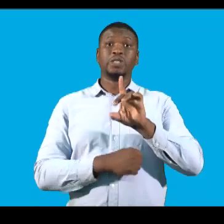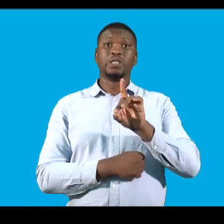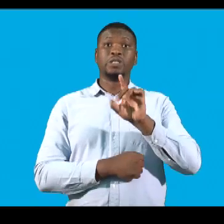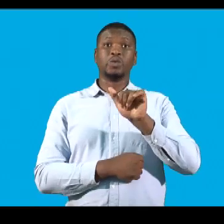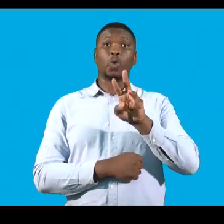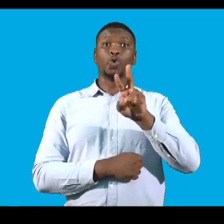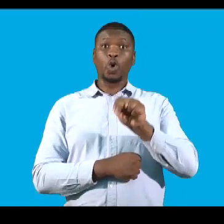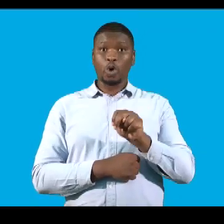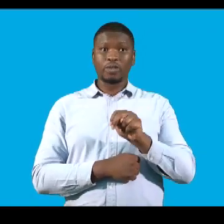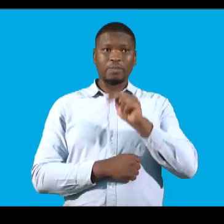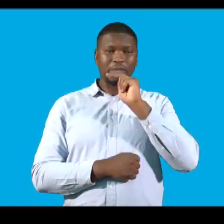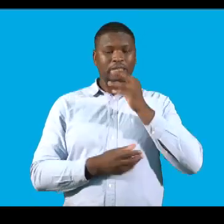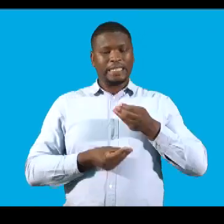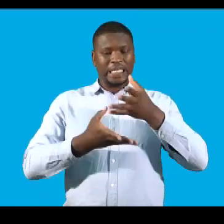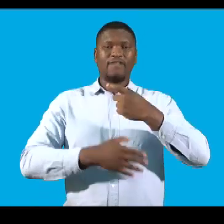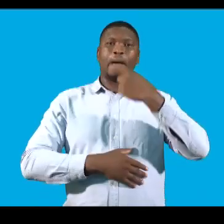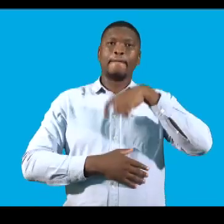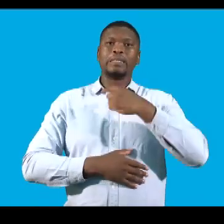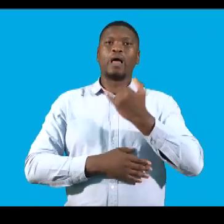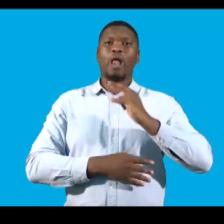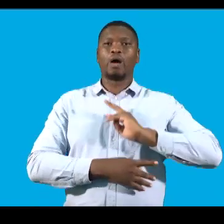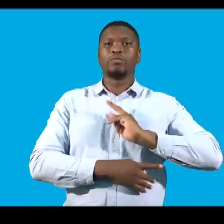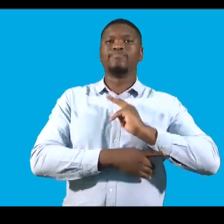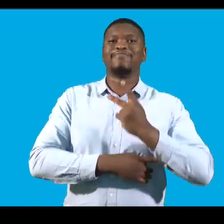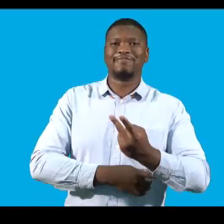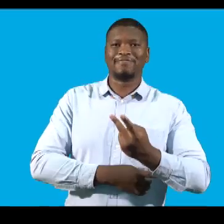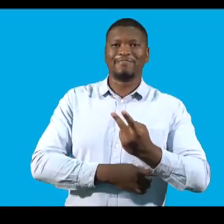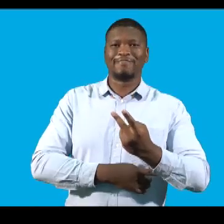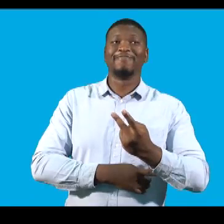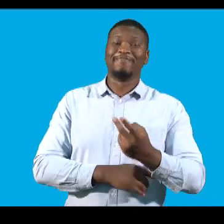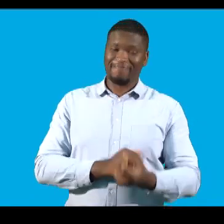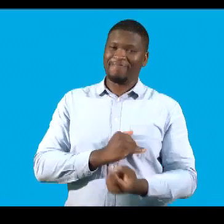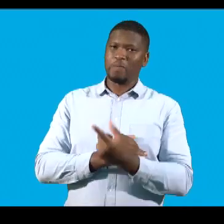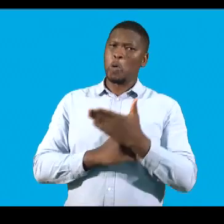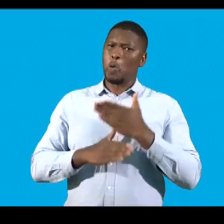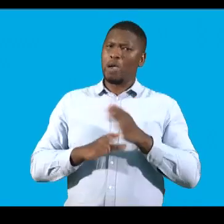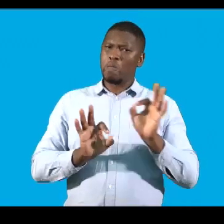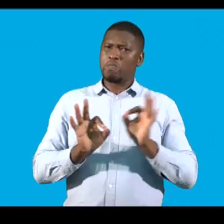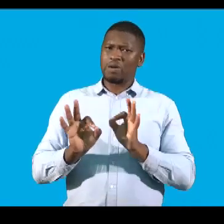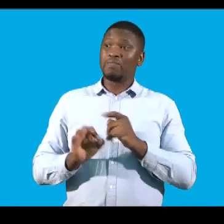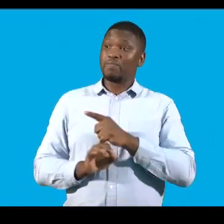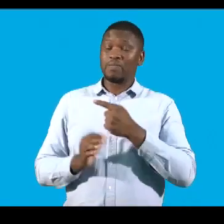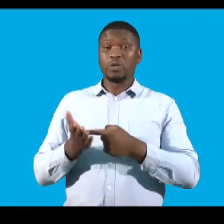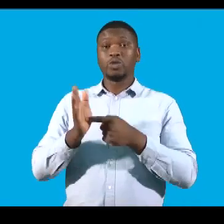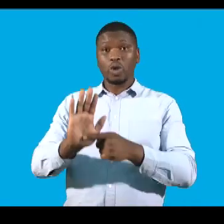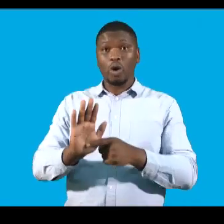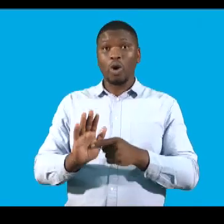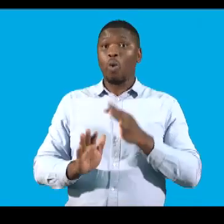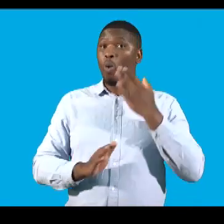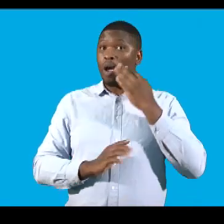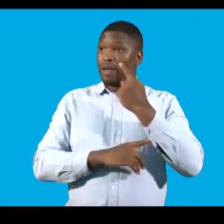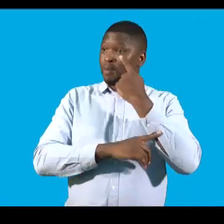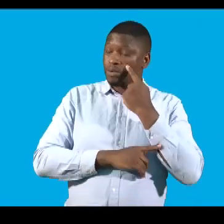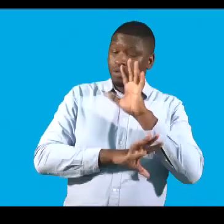Dawn is personified. So now we're explaining why it's personification and why it's effective. Suggests that